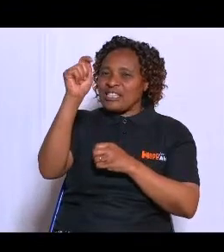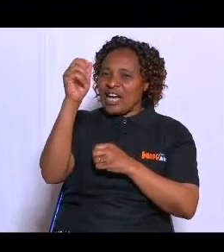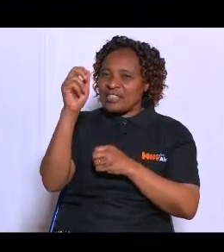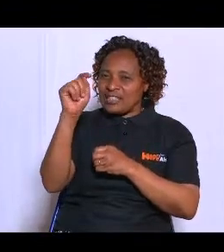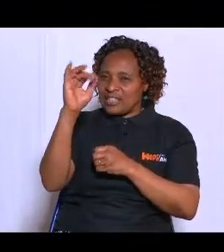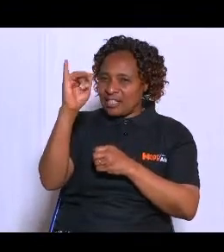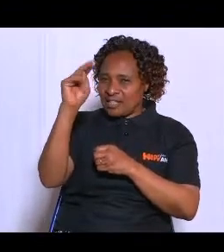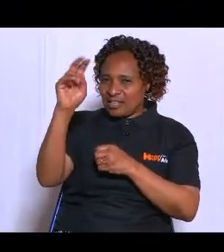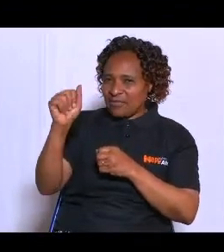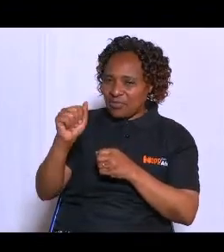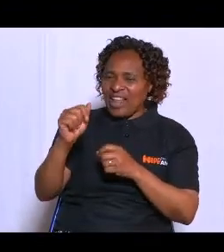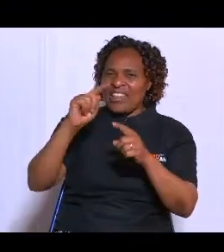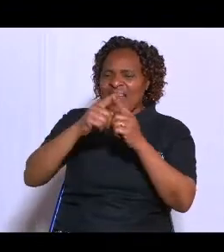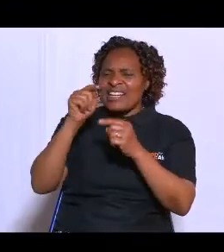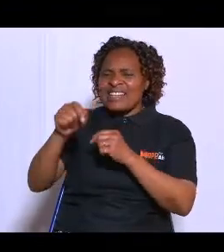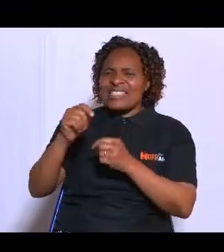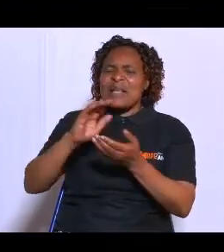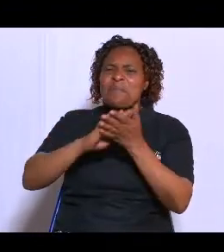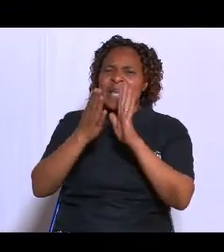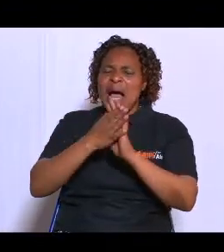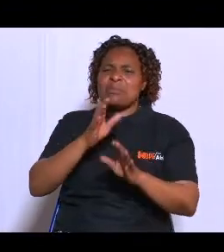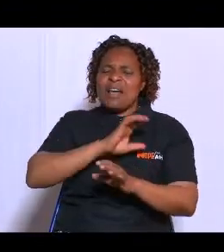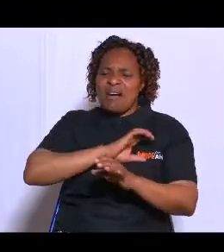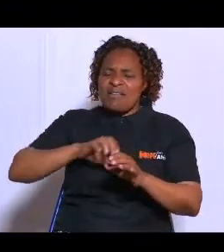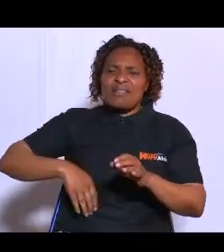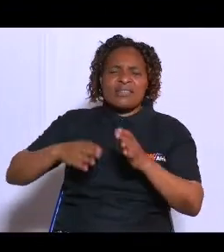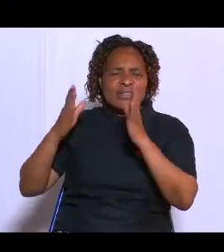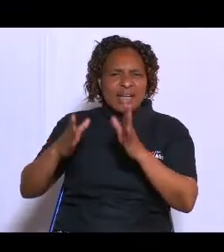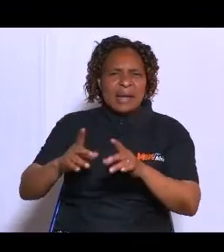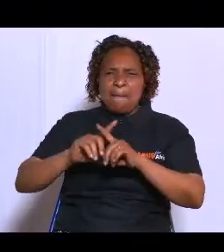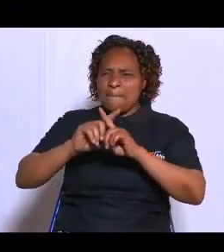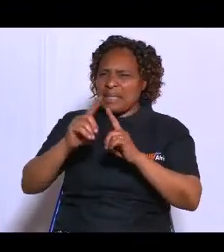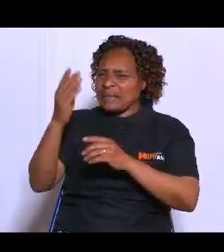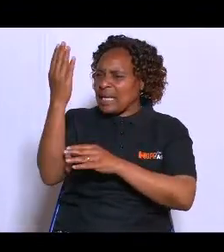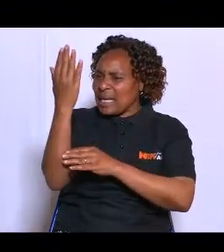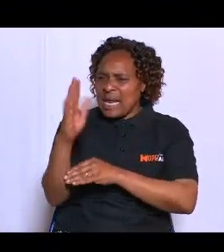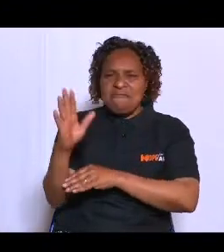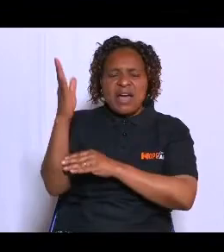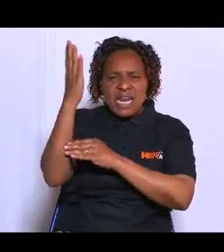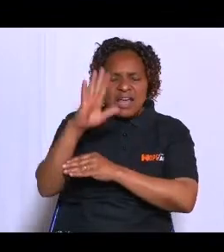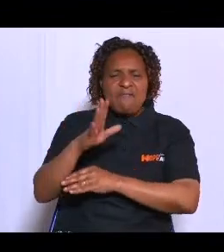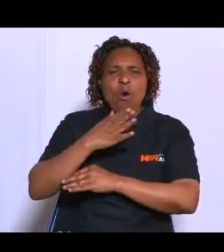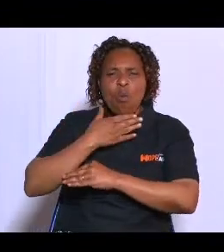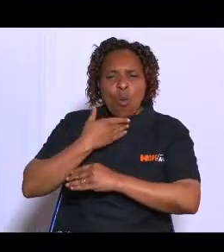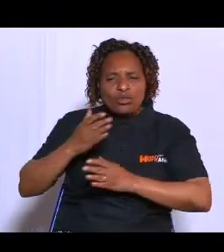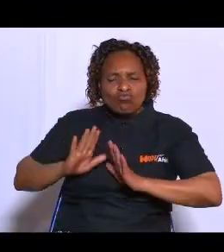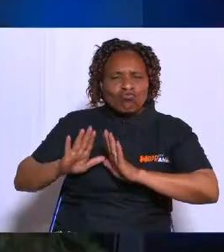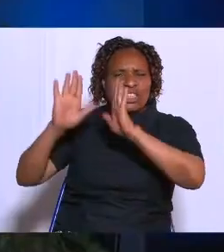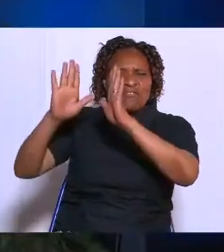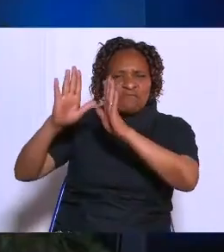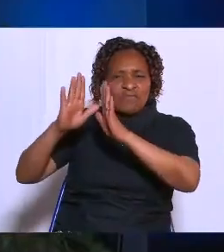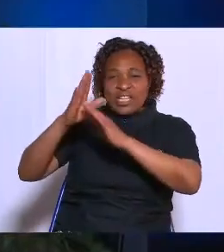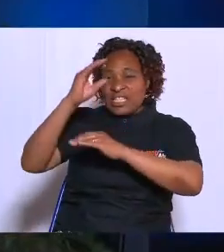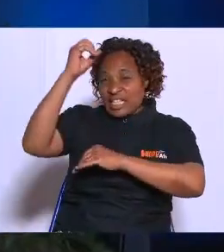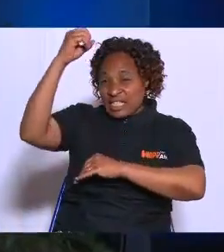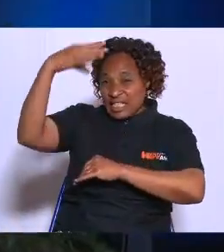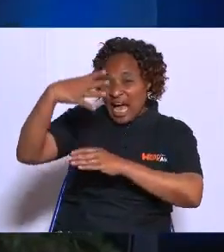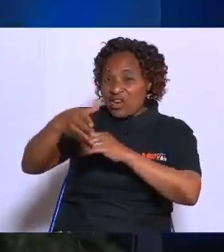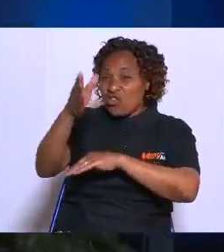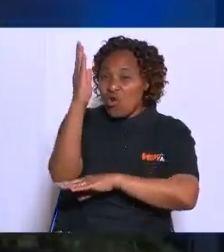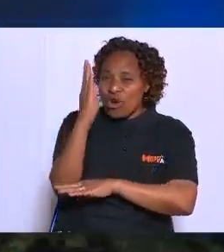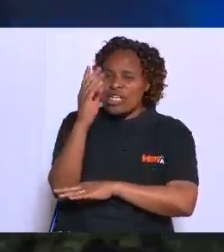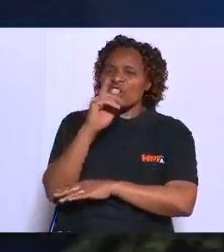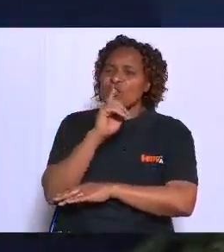so Constantine becomes a Christian but he never wants to give up the Sun God and so